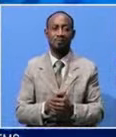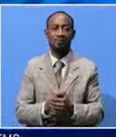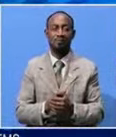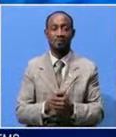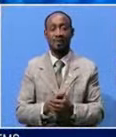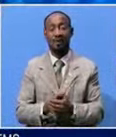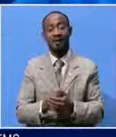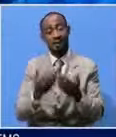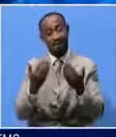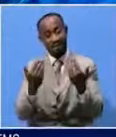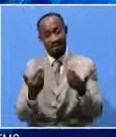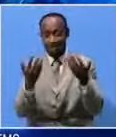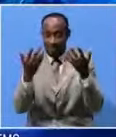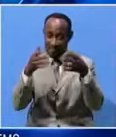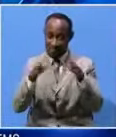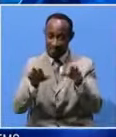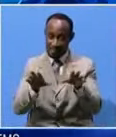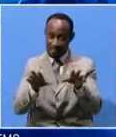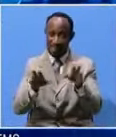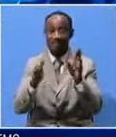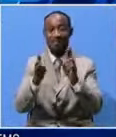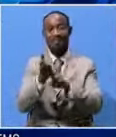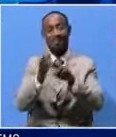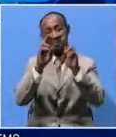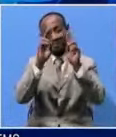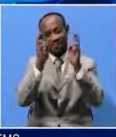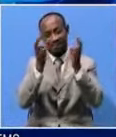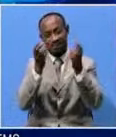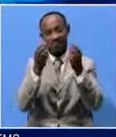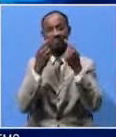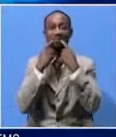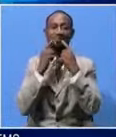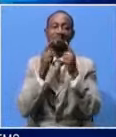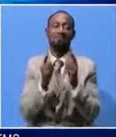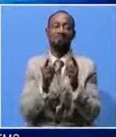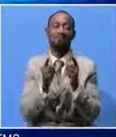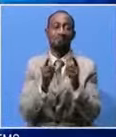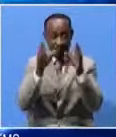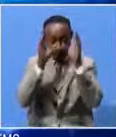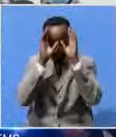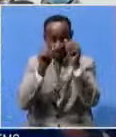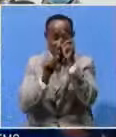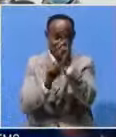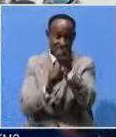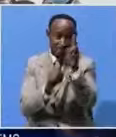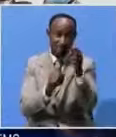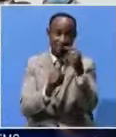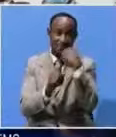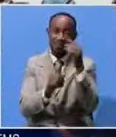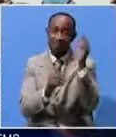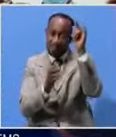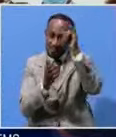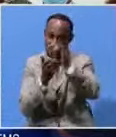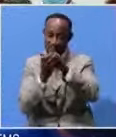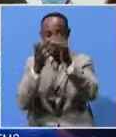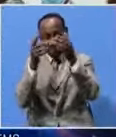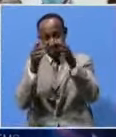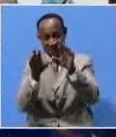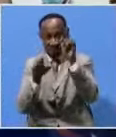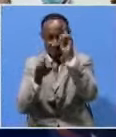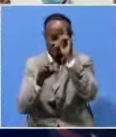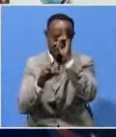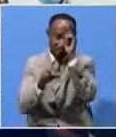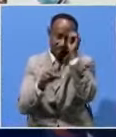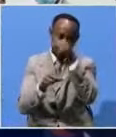As we end the news, we take a look at the headlines once again. President Hakainde Hichilema has arrived in the Democratic Republic of